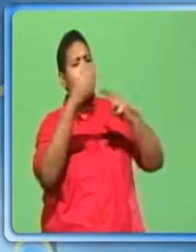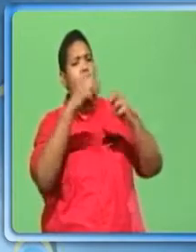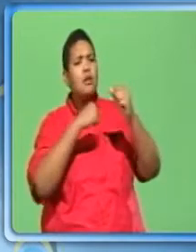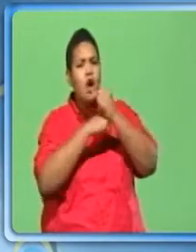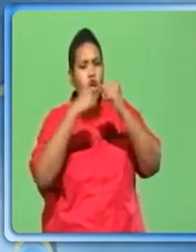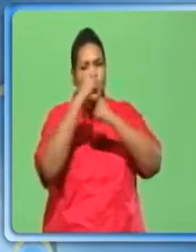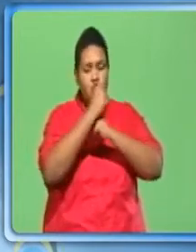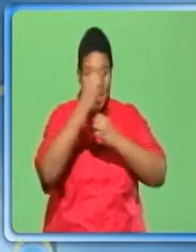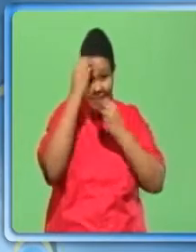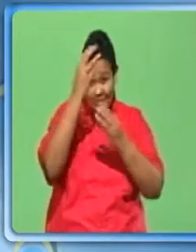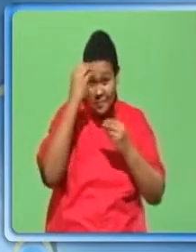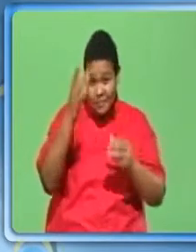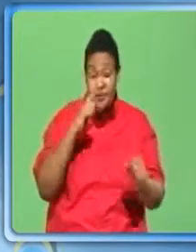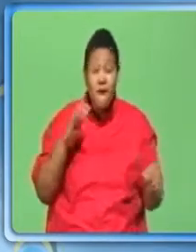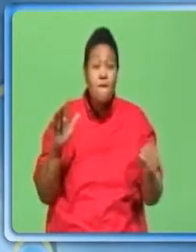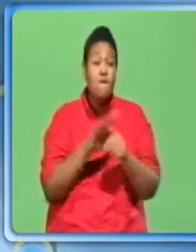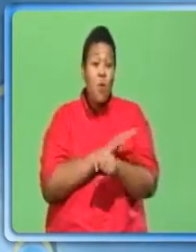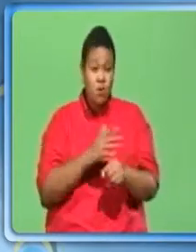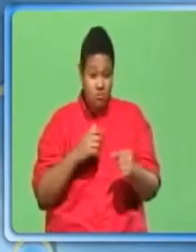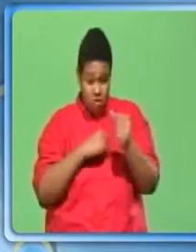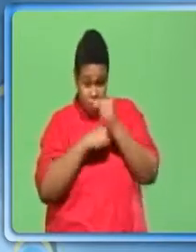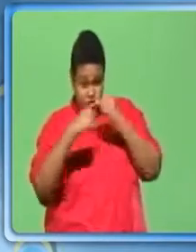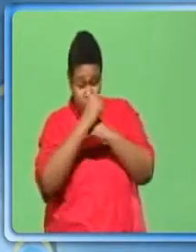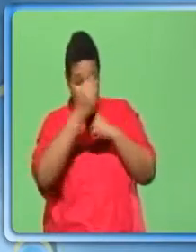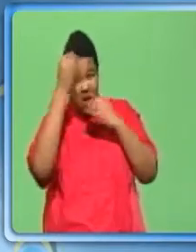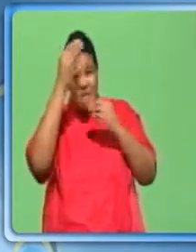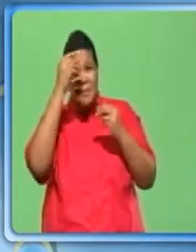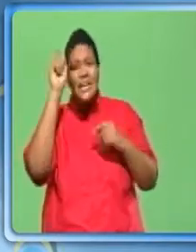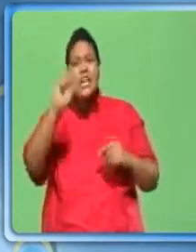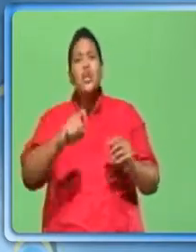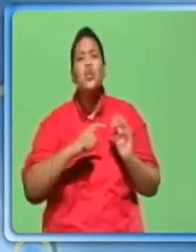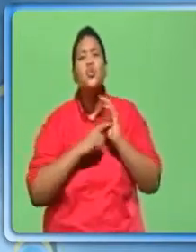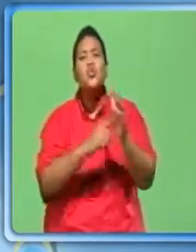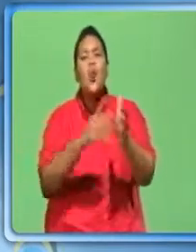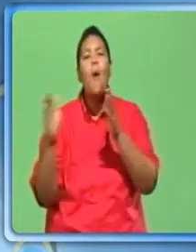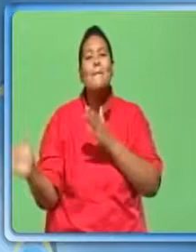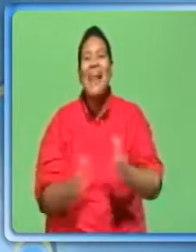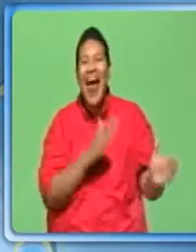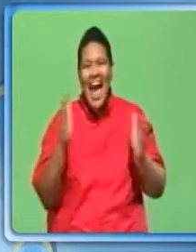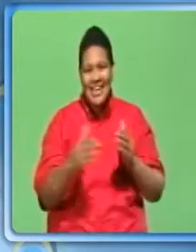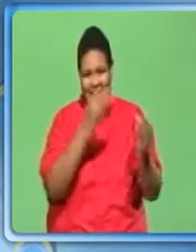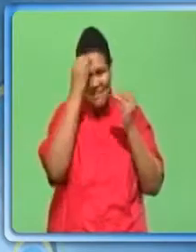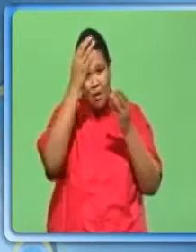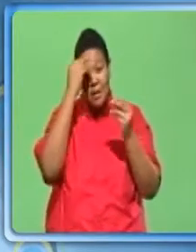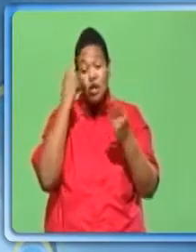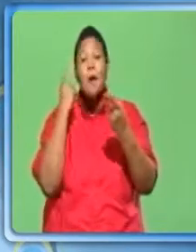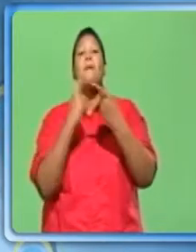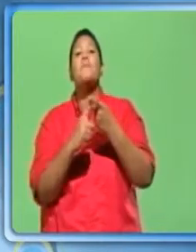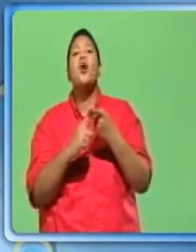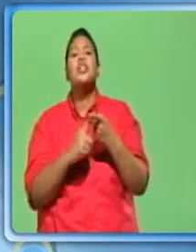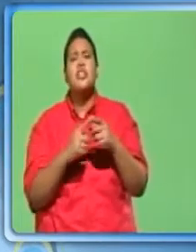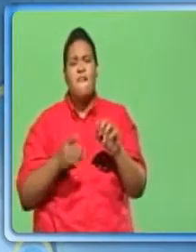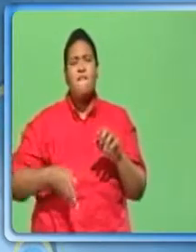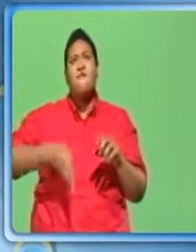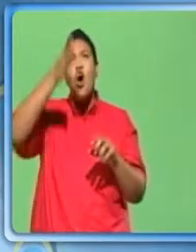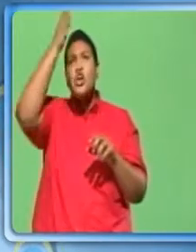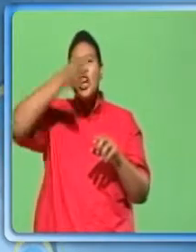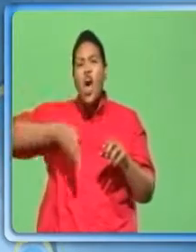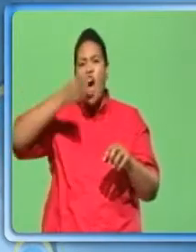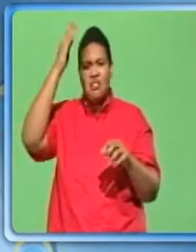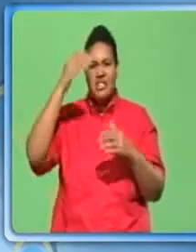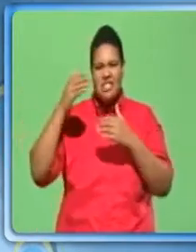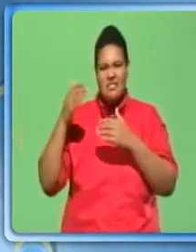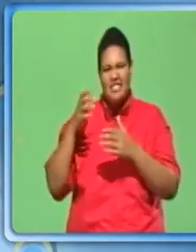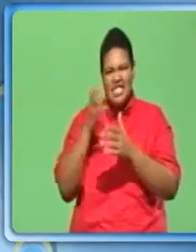details. A full set of construction details need to show plan details as well as vertical section